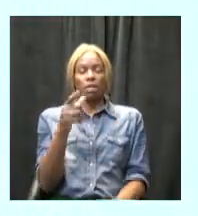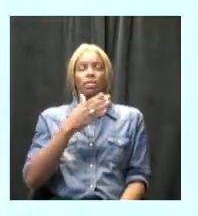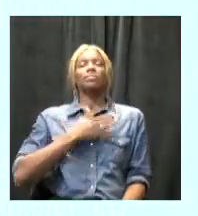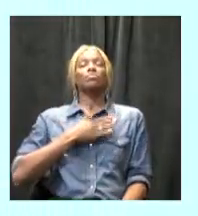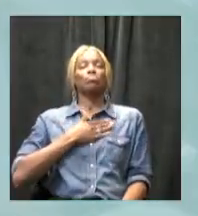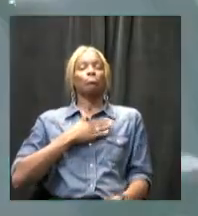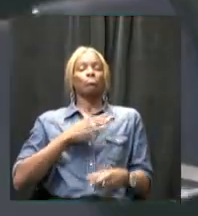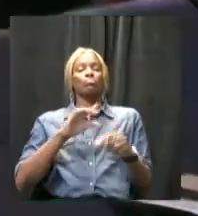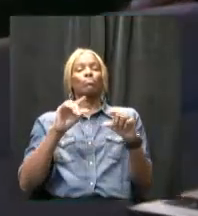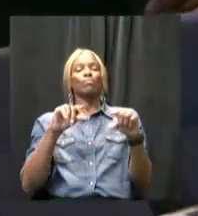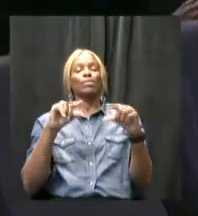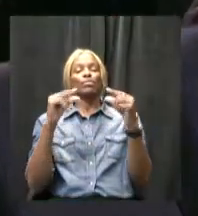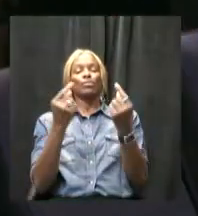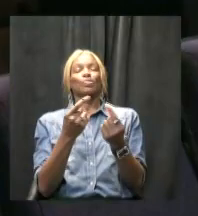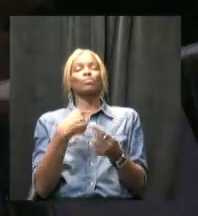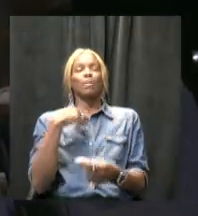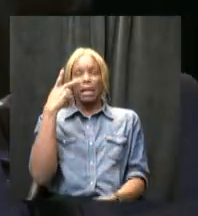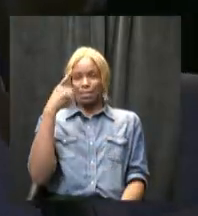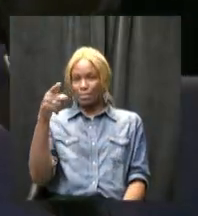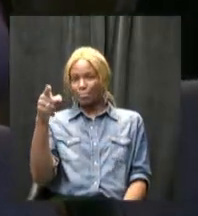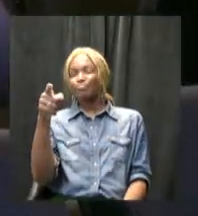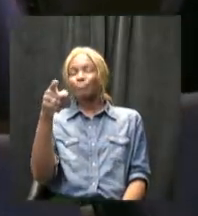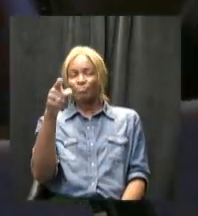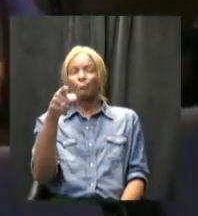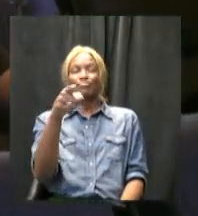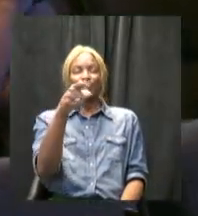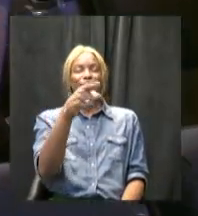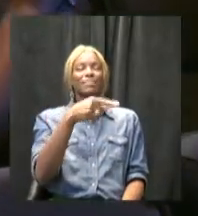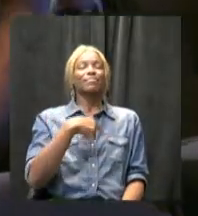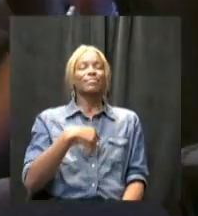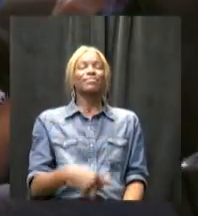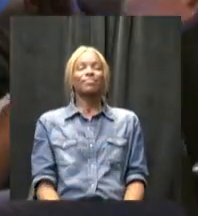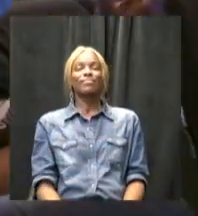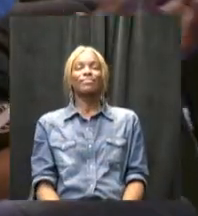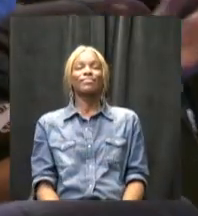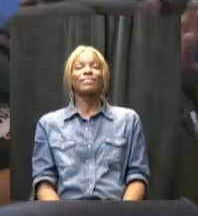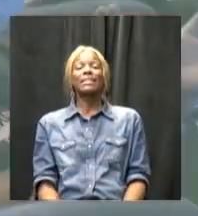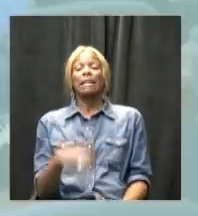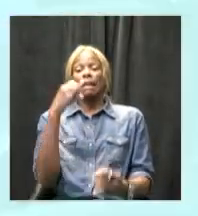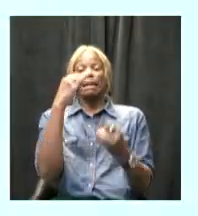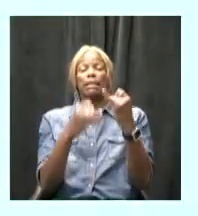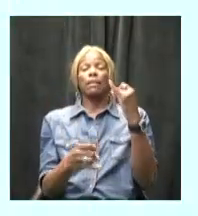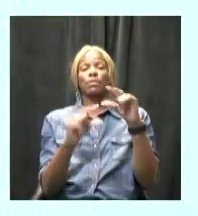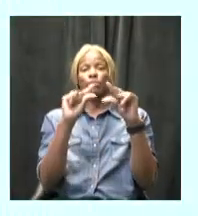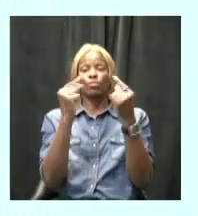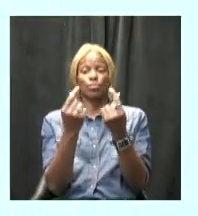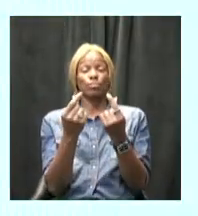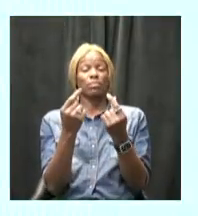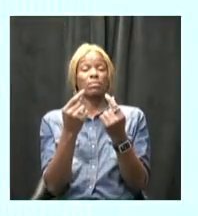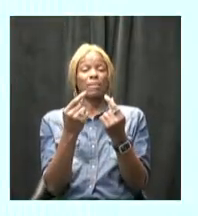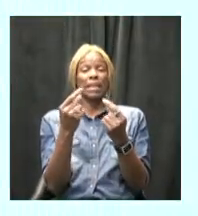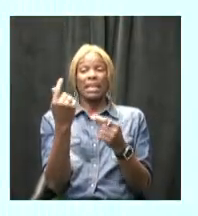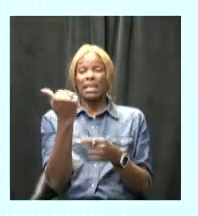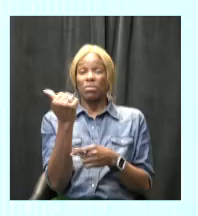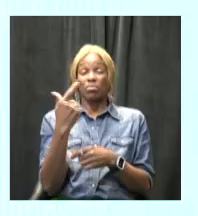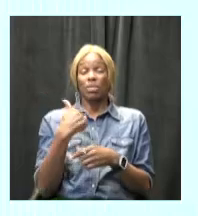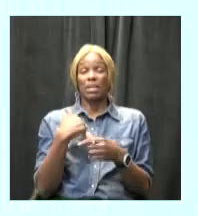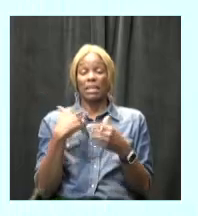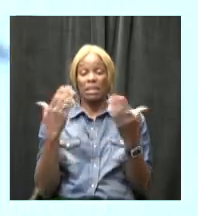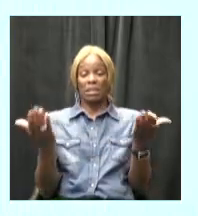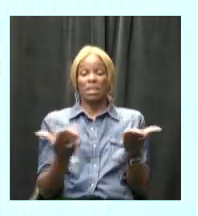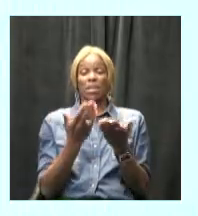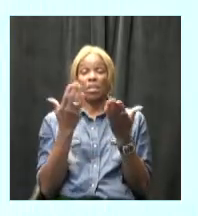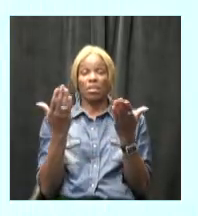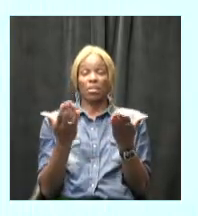see you, Jeremy. Come on, that's my group. All right, 15 to 20. All right, and then the last group, anybody been here longer than 20 years, that's